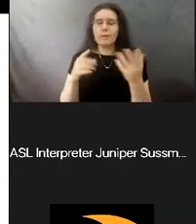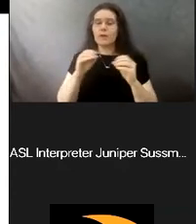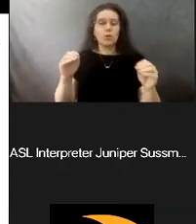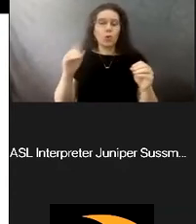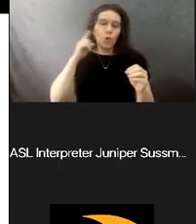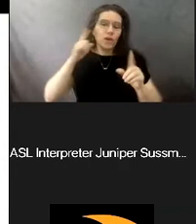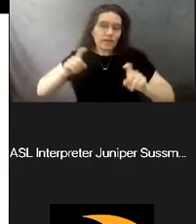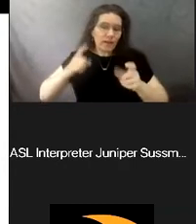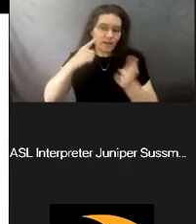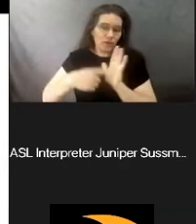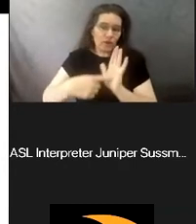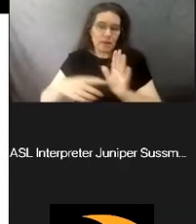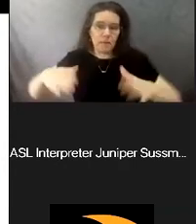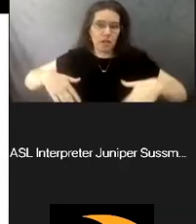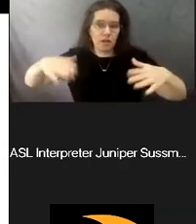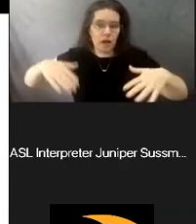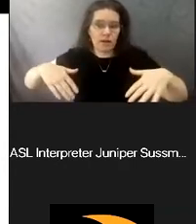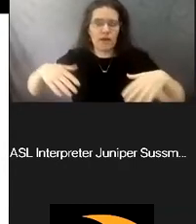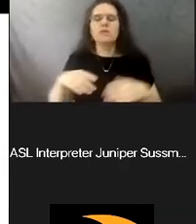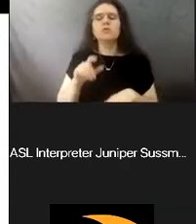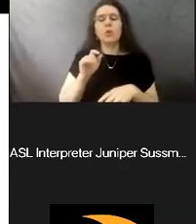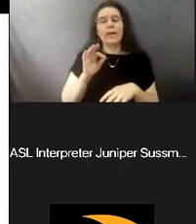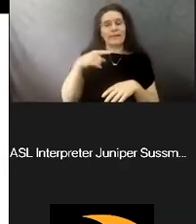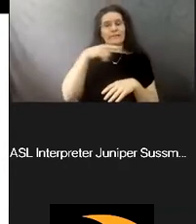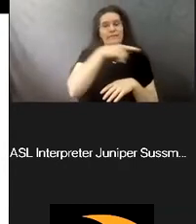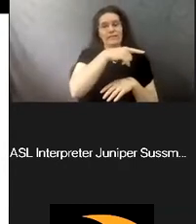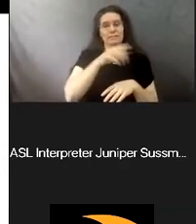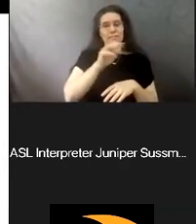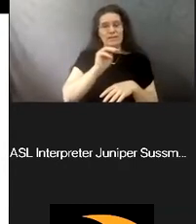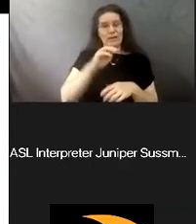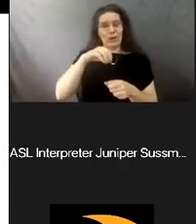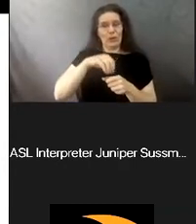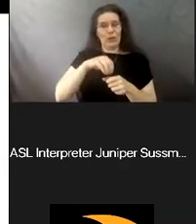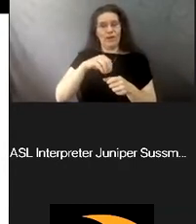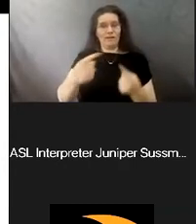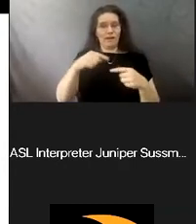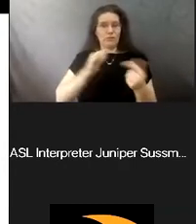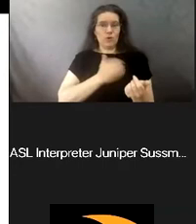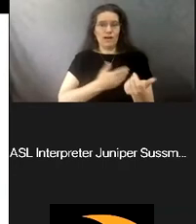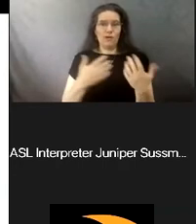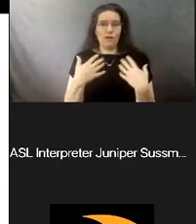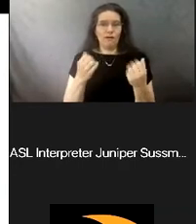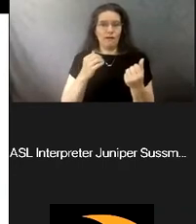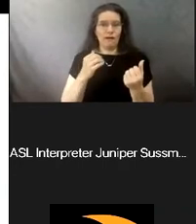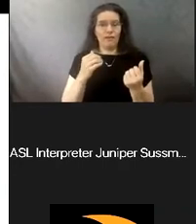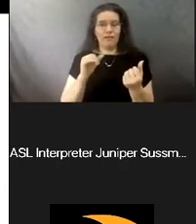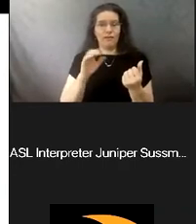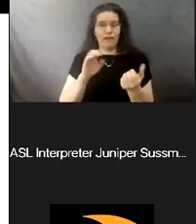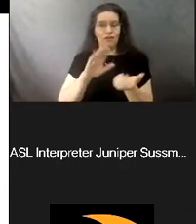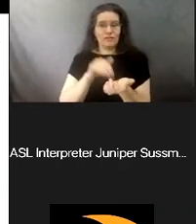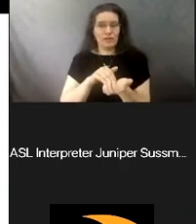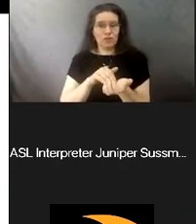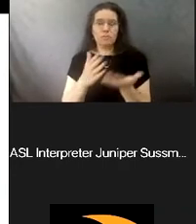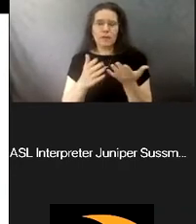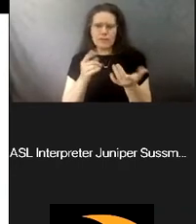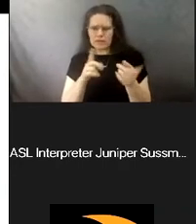example. And so if he were a patient at the healthcare center, there could be and if somebody noticed that there was maybe something off